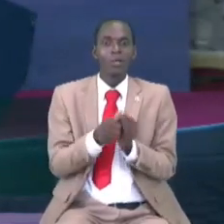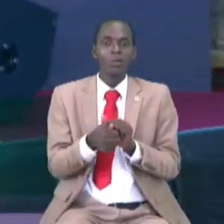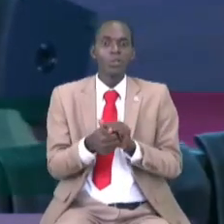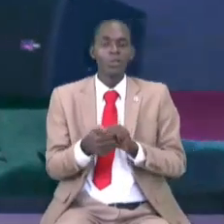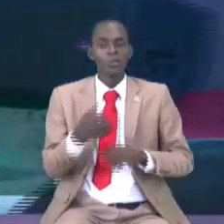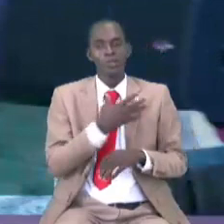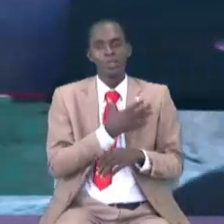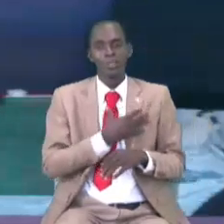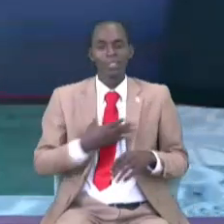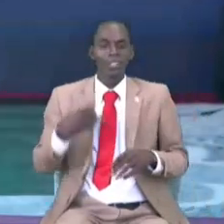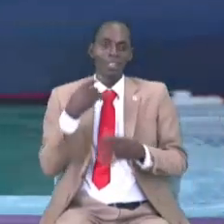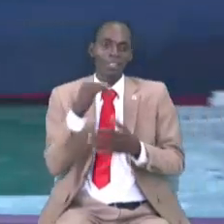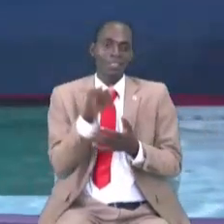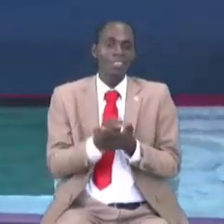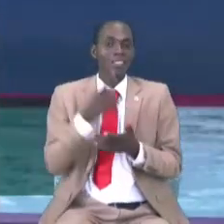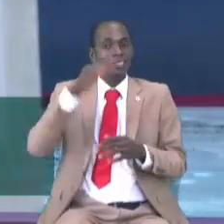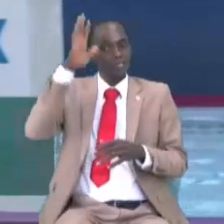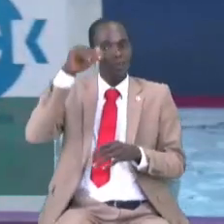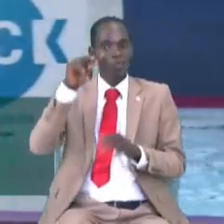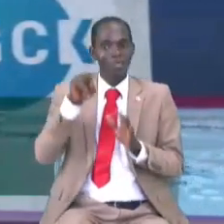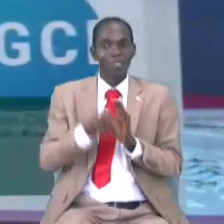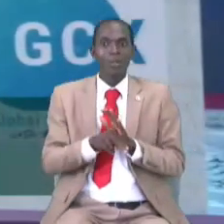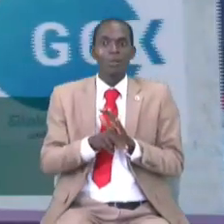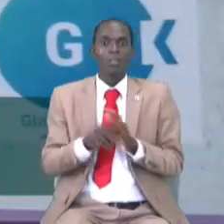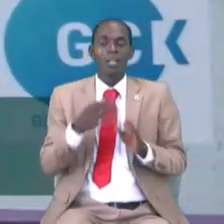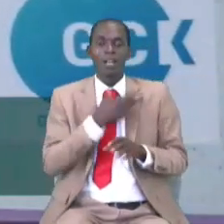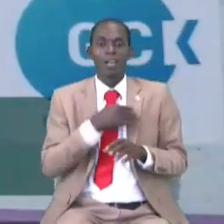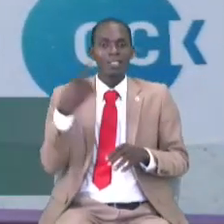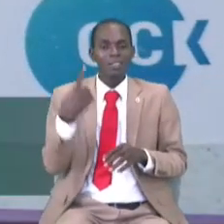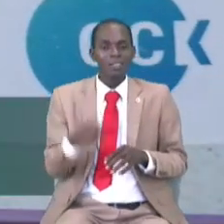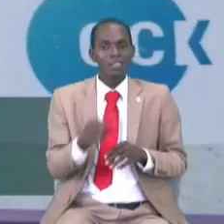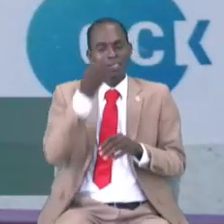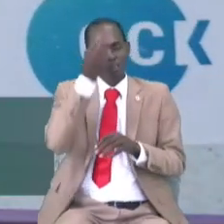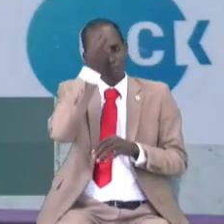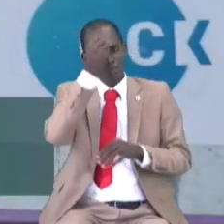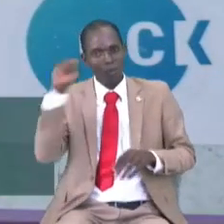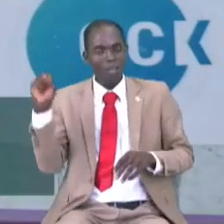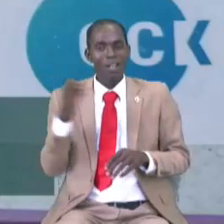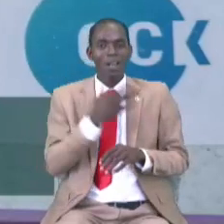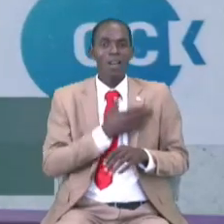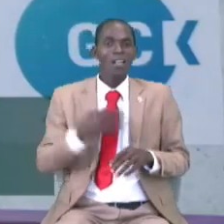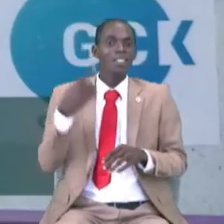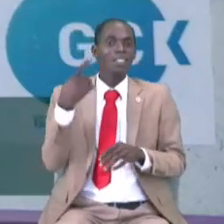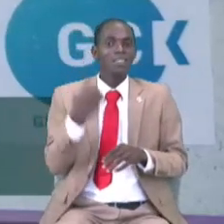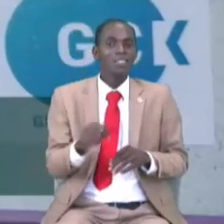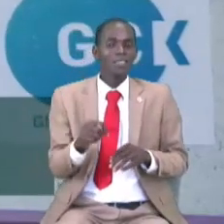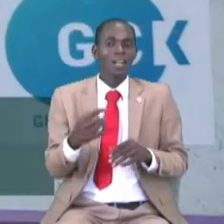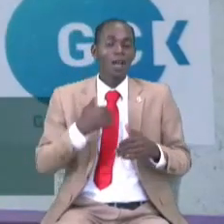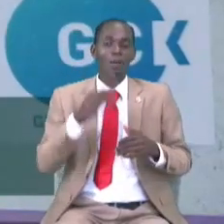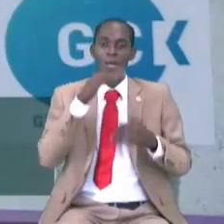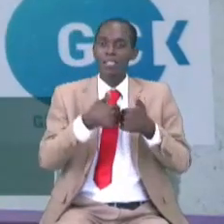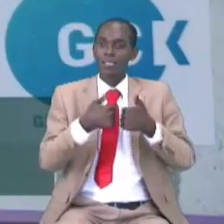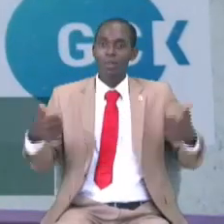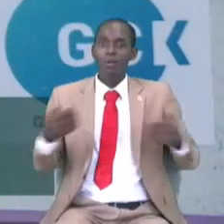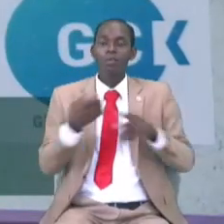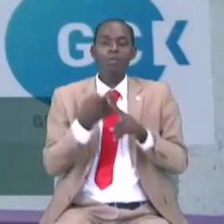the disobedience had been separated from the real man. And the wind, the great